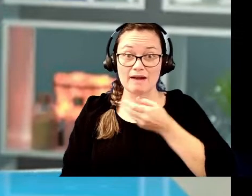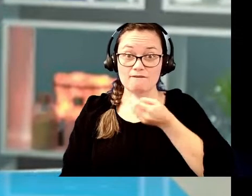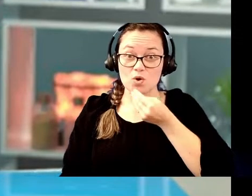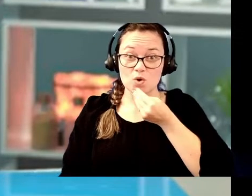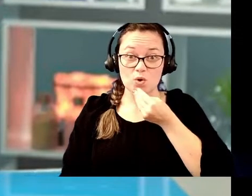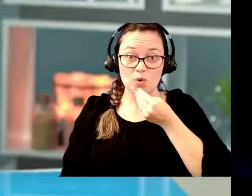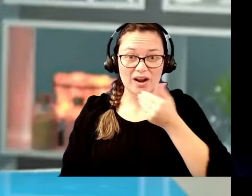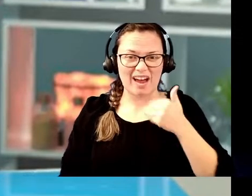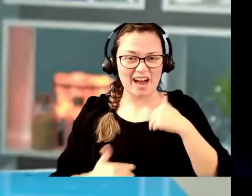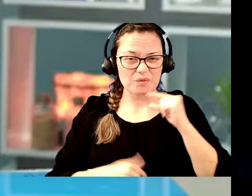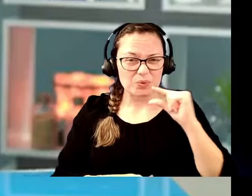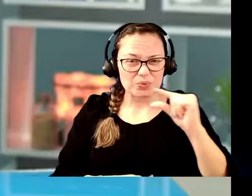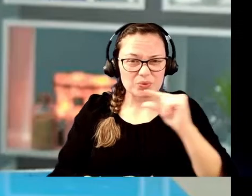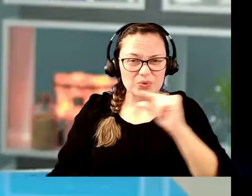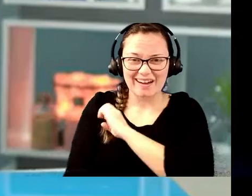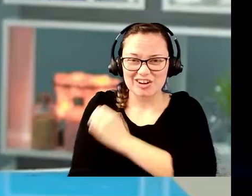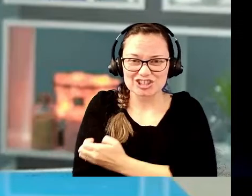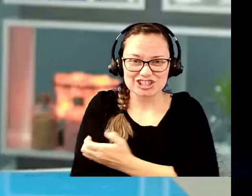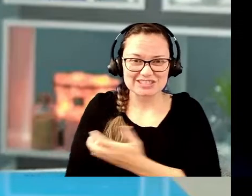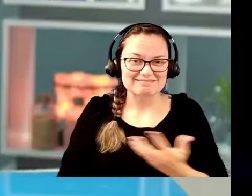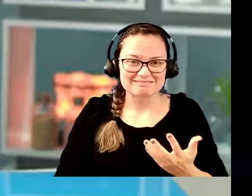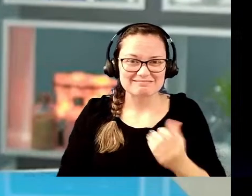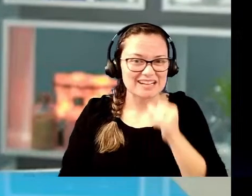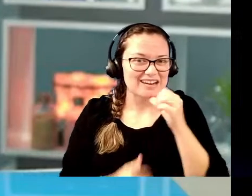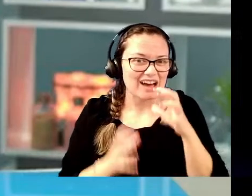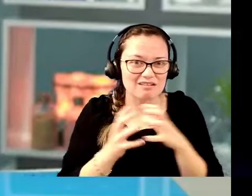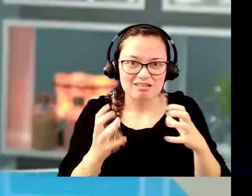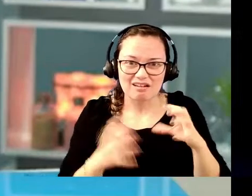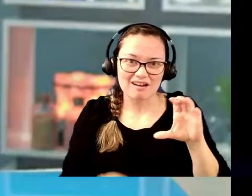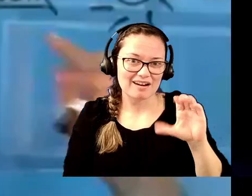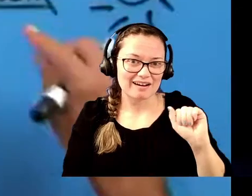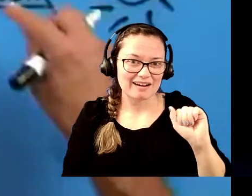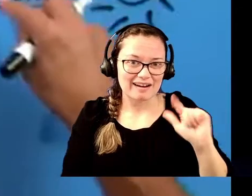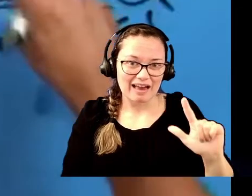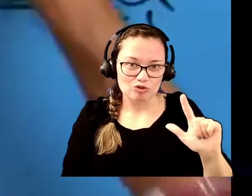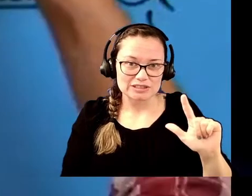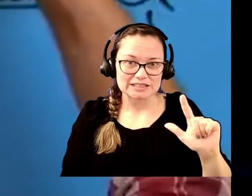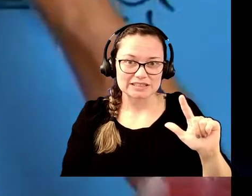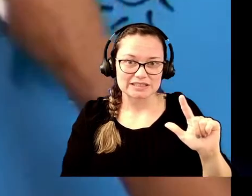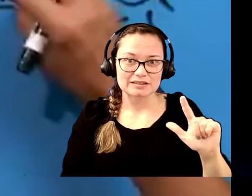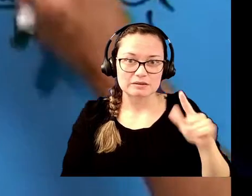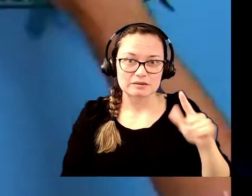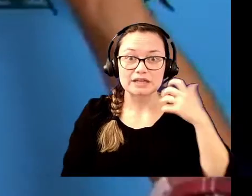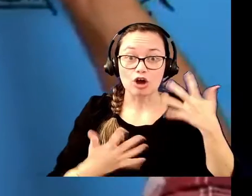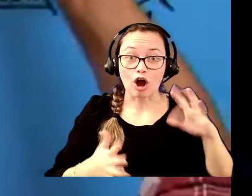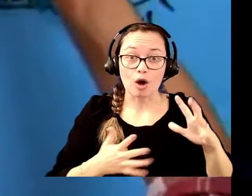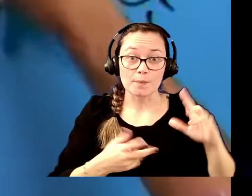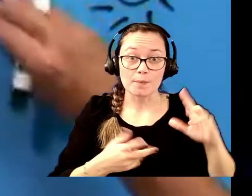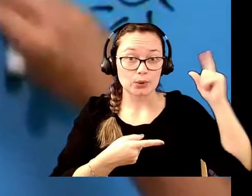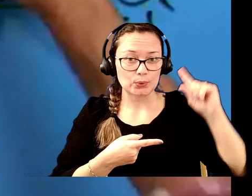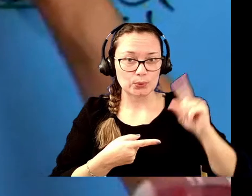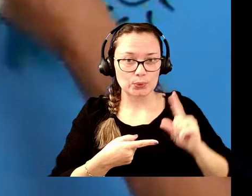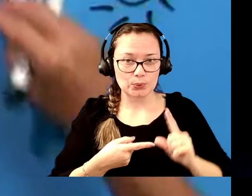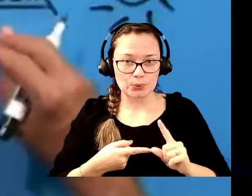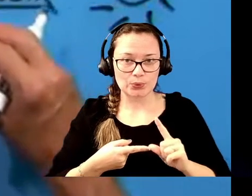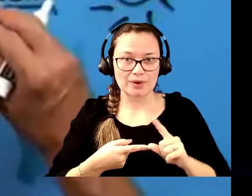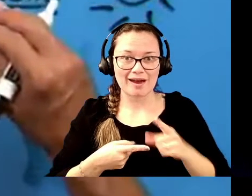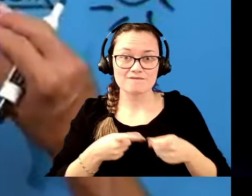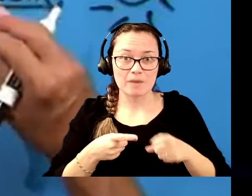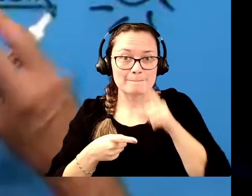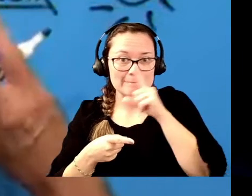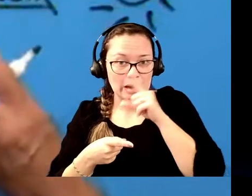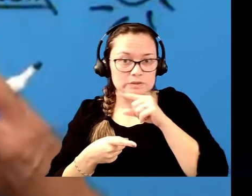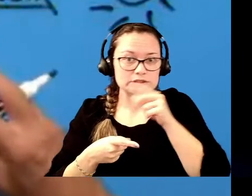a lot of energy left. It doesn't have a lot of calories in it because all the calories were already consumed by these levels below